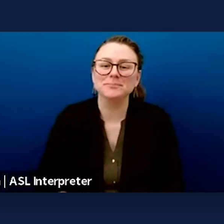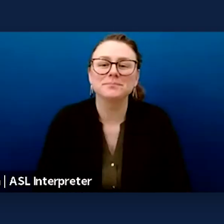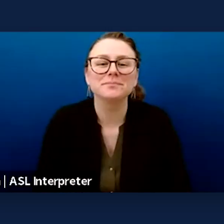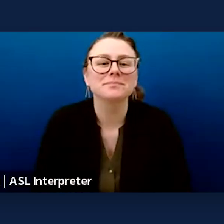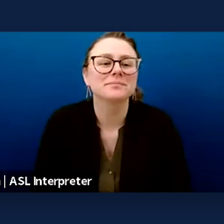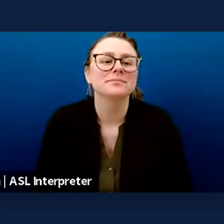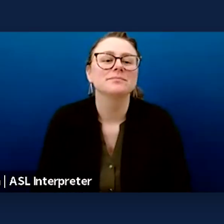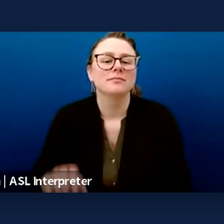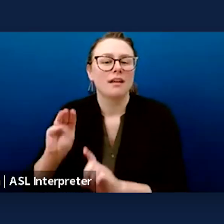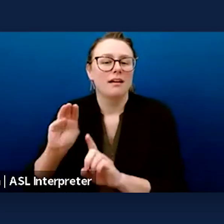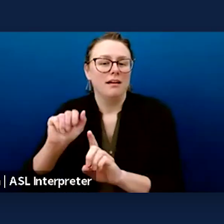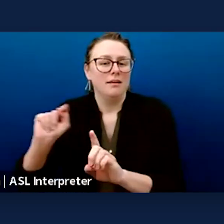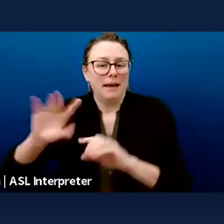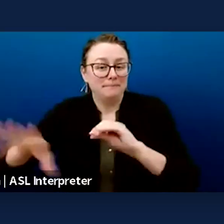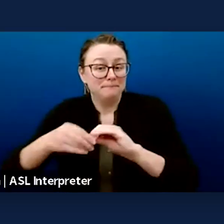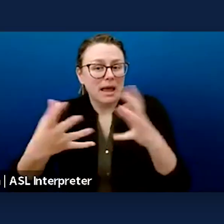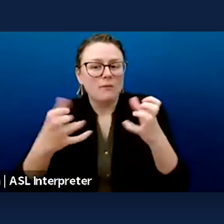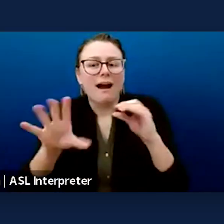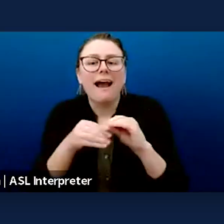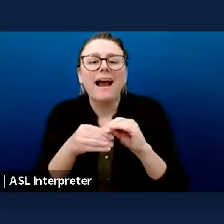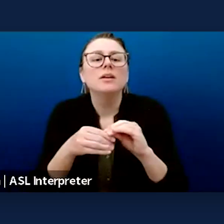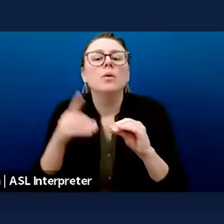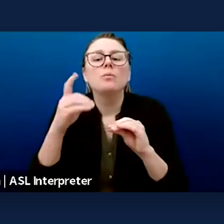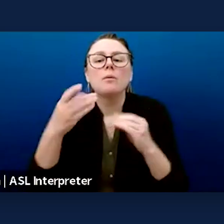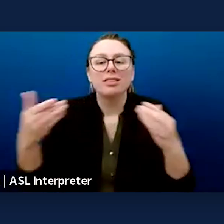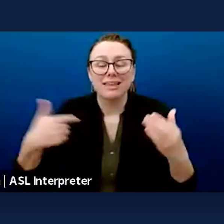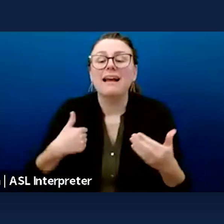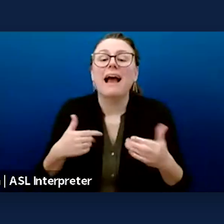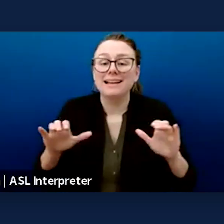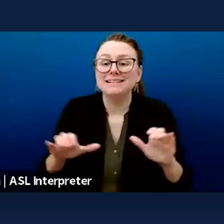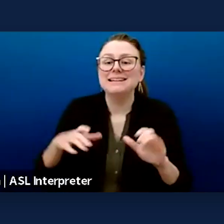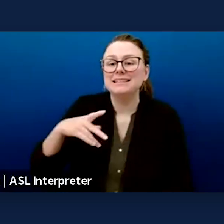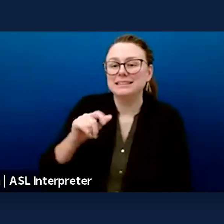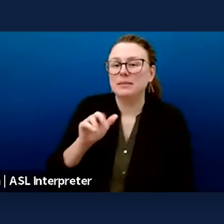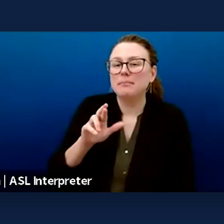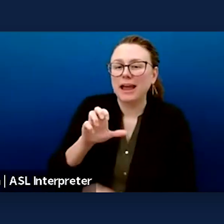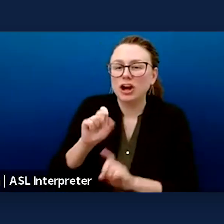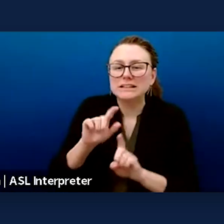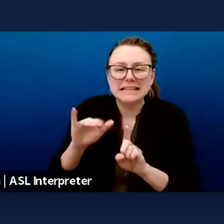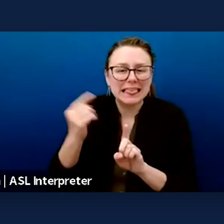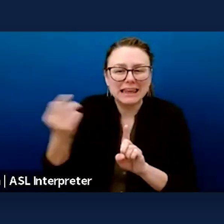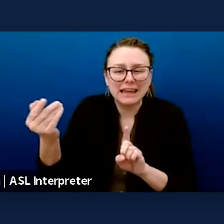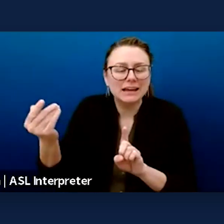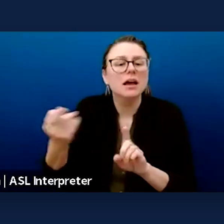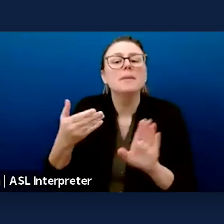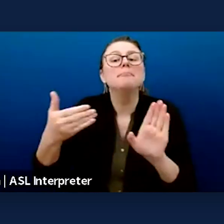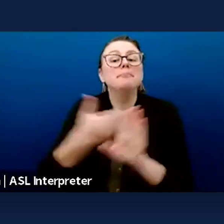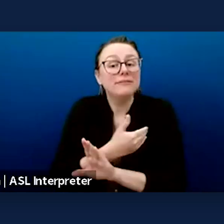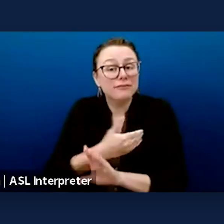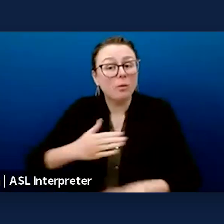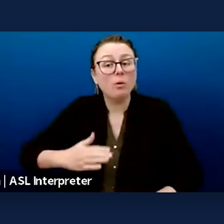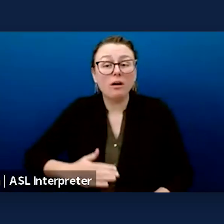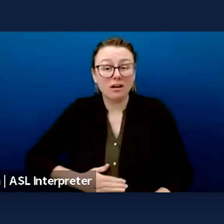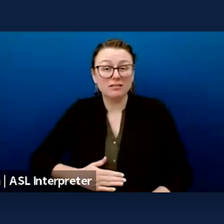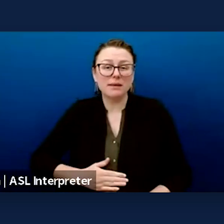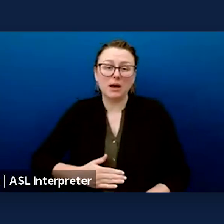one more thing. I did do the Parastine thing prior to doing the bowels, and that worked for me for about a year,